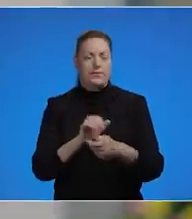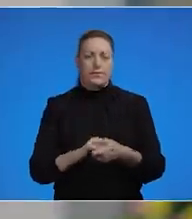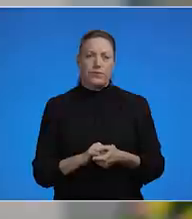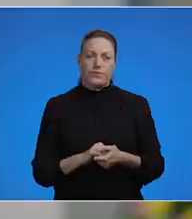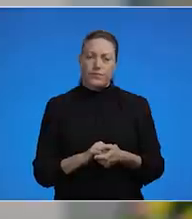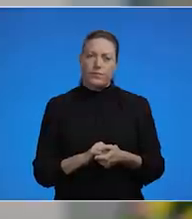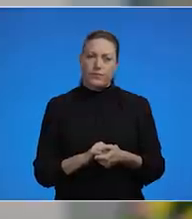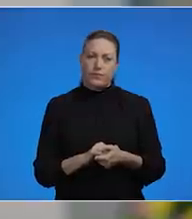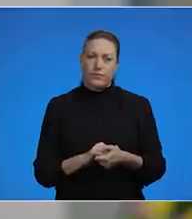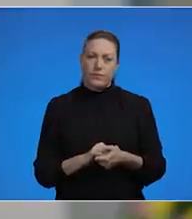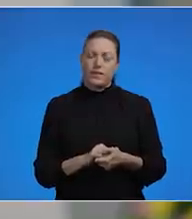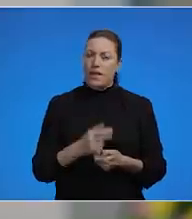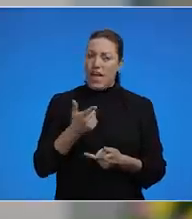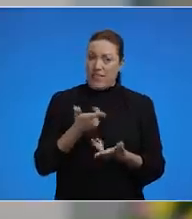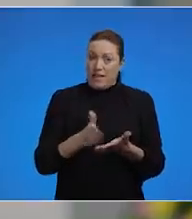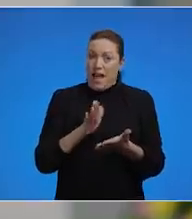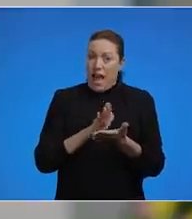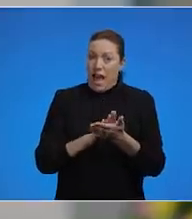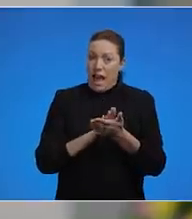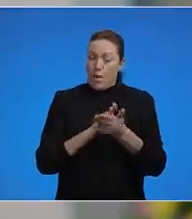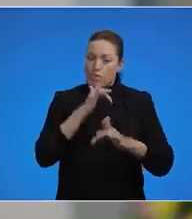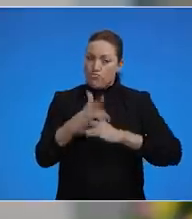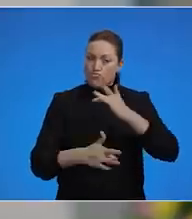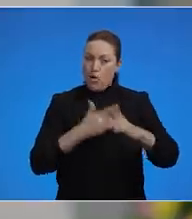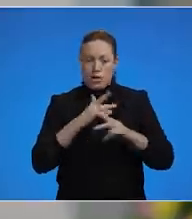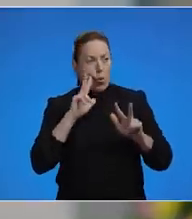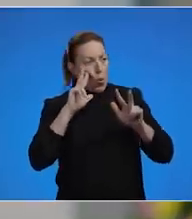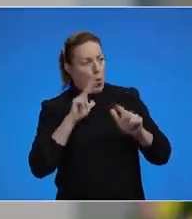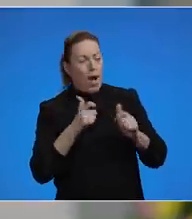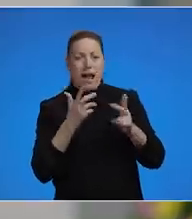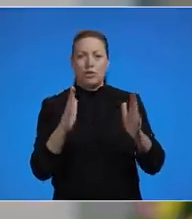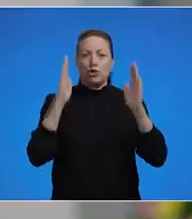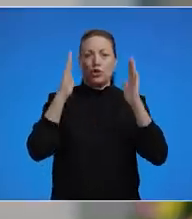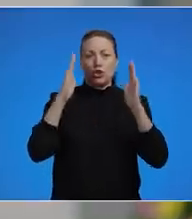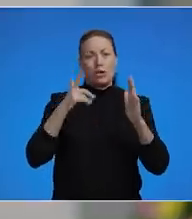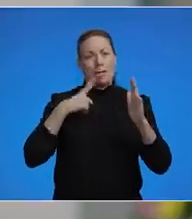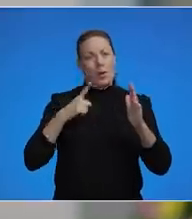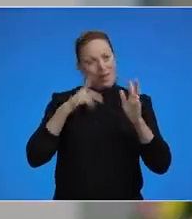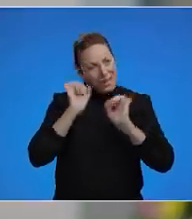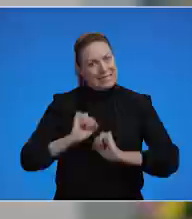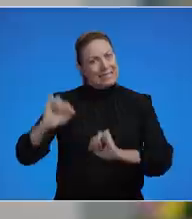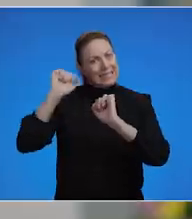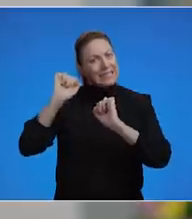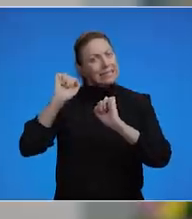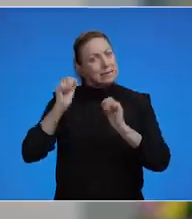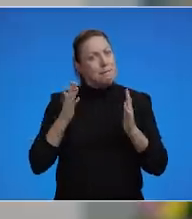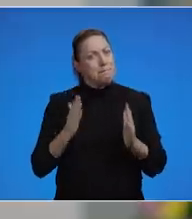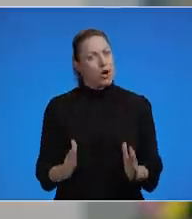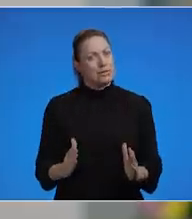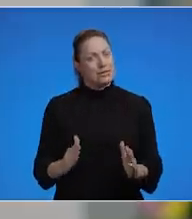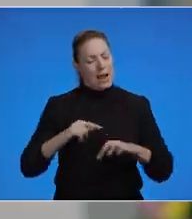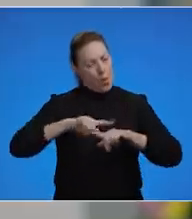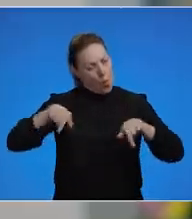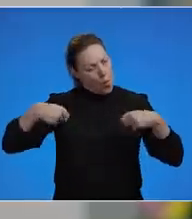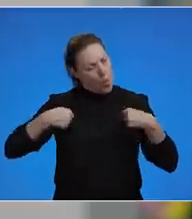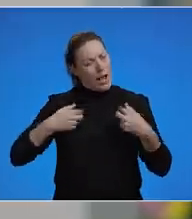that way that Christ treats the church, because it is his body. And we are its living